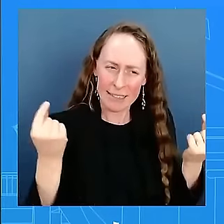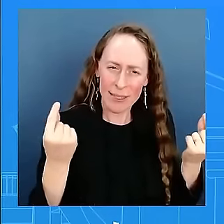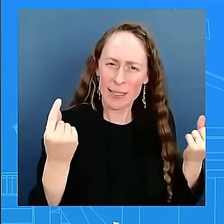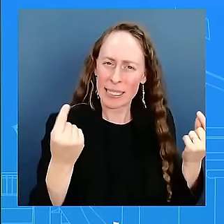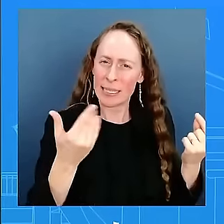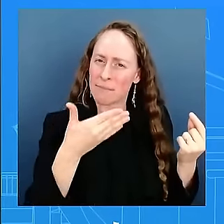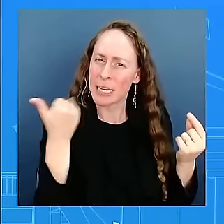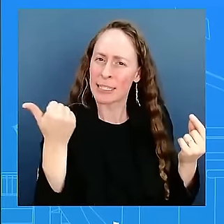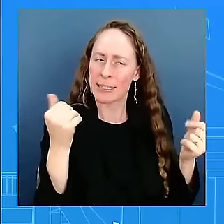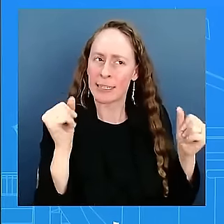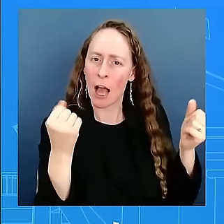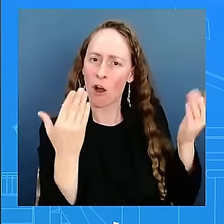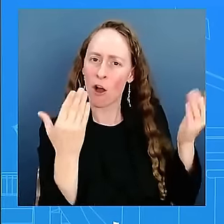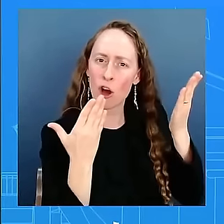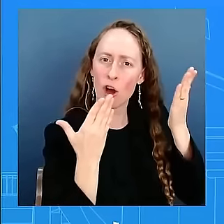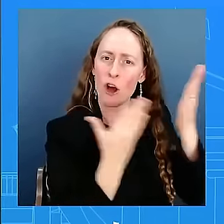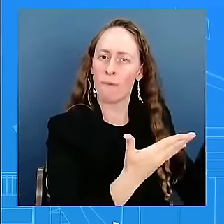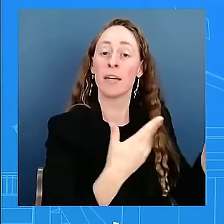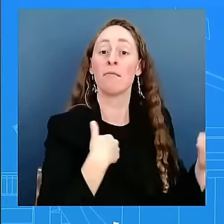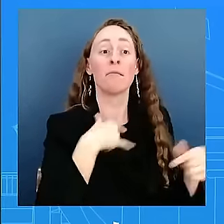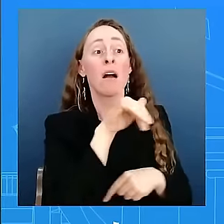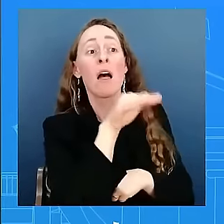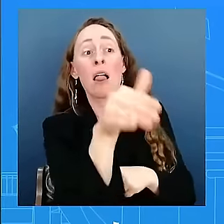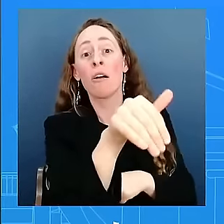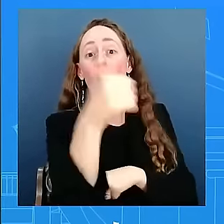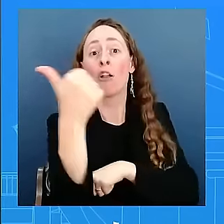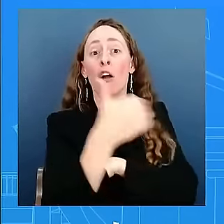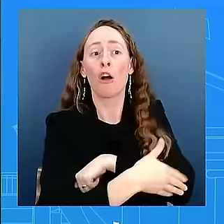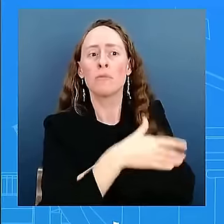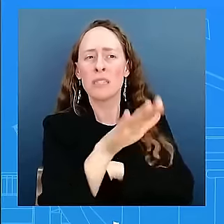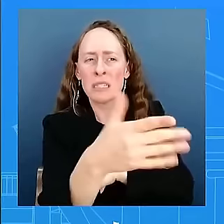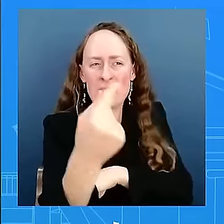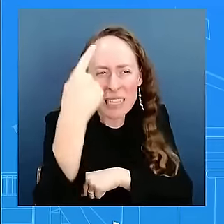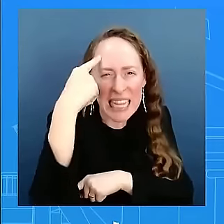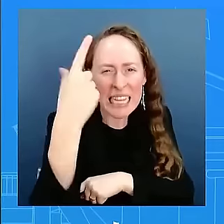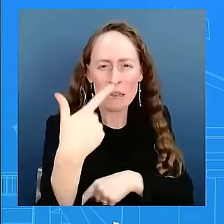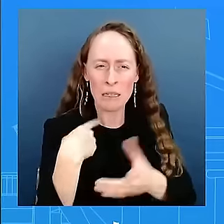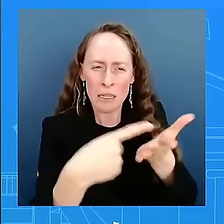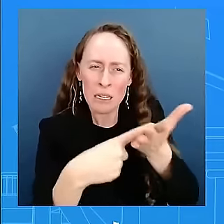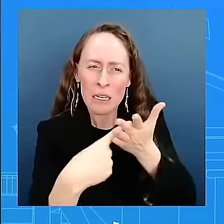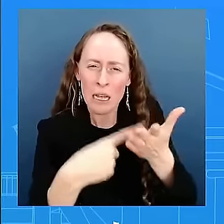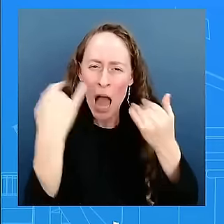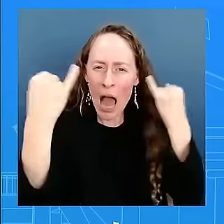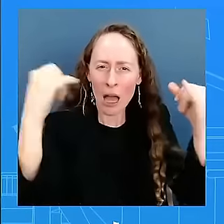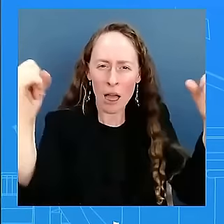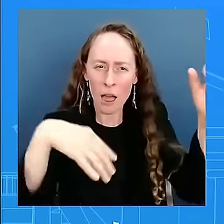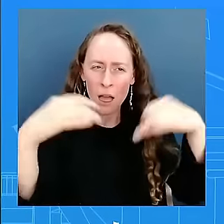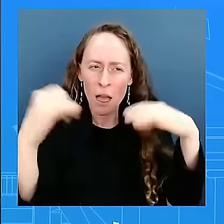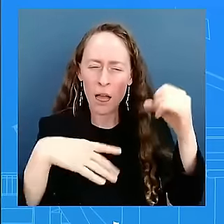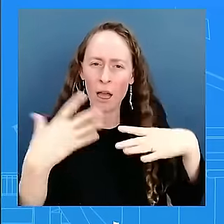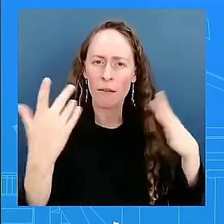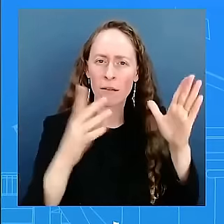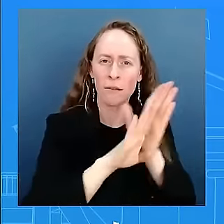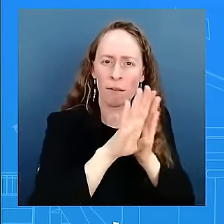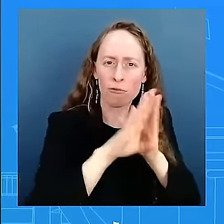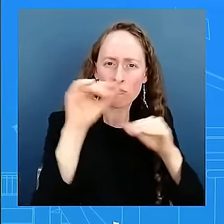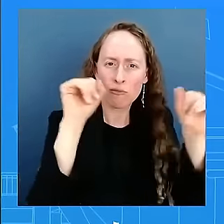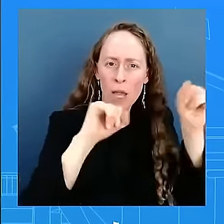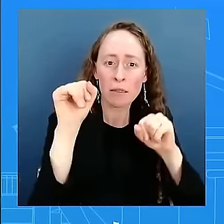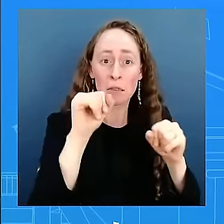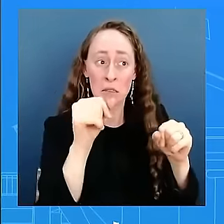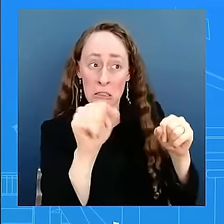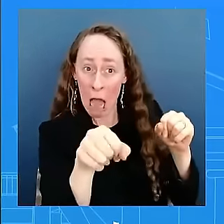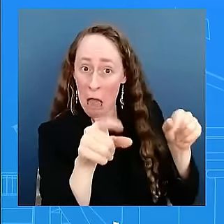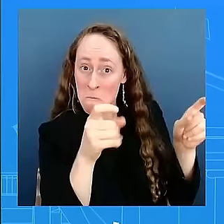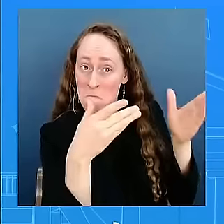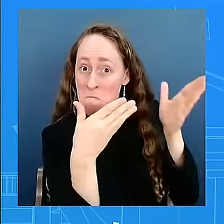I mentioned, with engagements with our Russian counterparts, where we were making proposals, getting responses, that